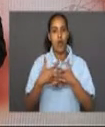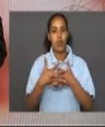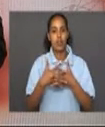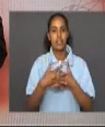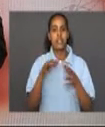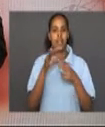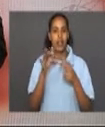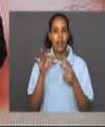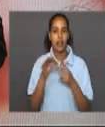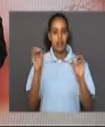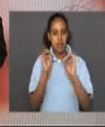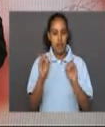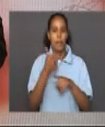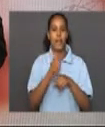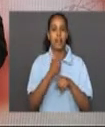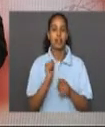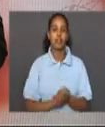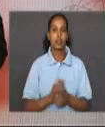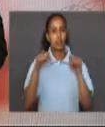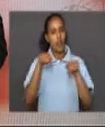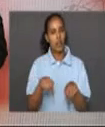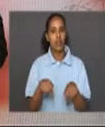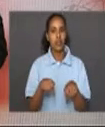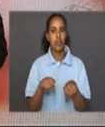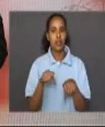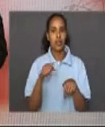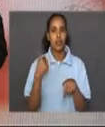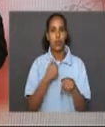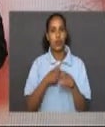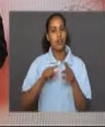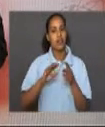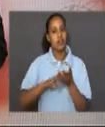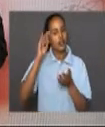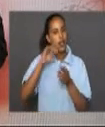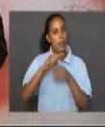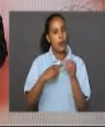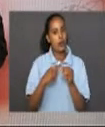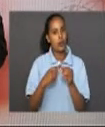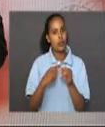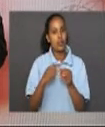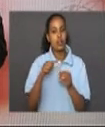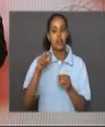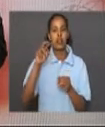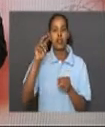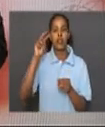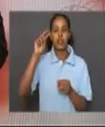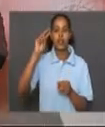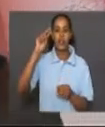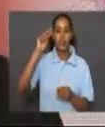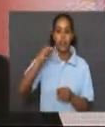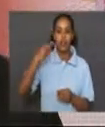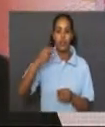of selected nonmetals. Today, we will be learning about nitric